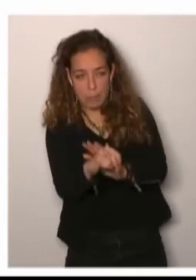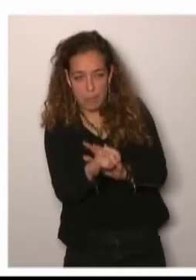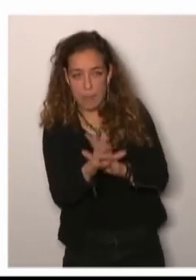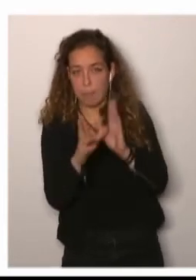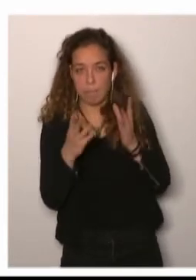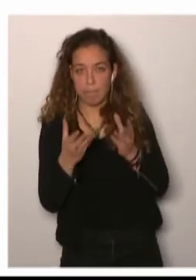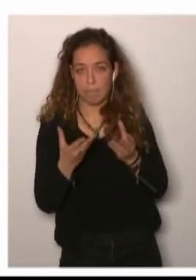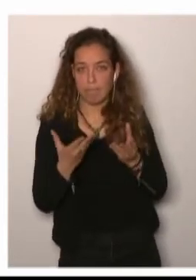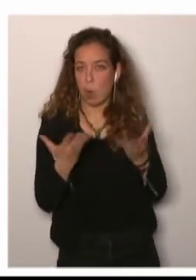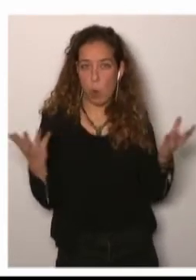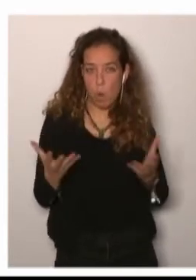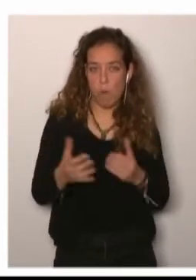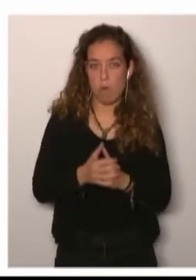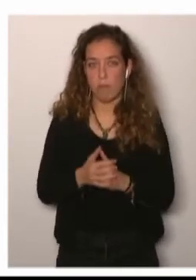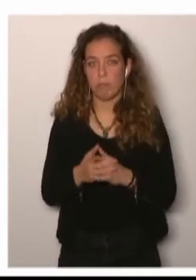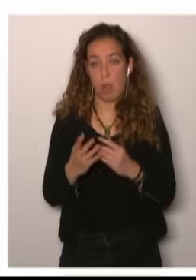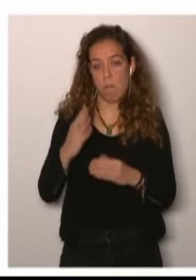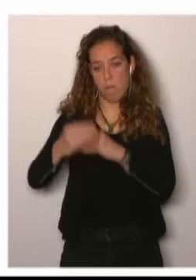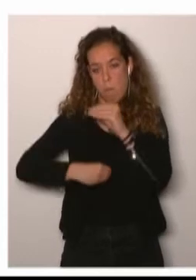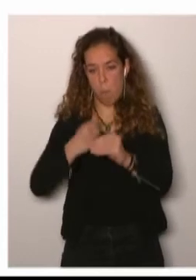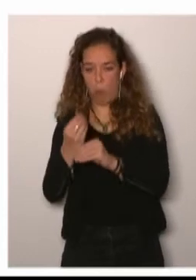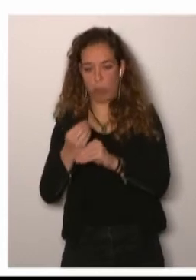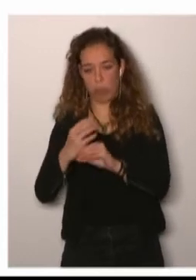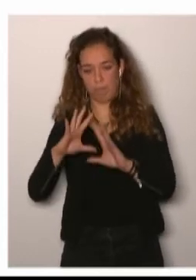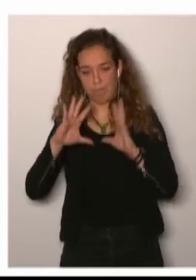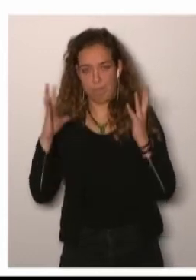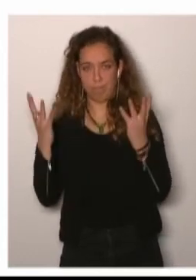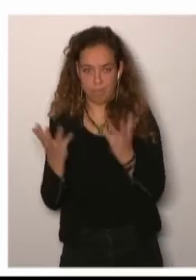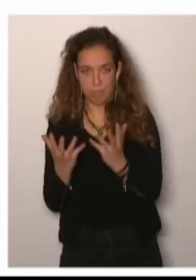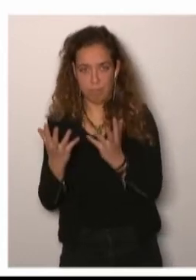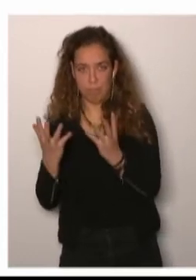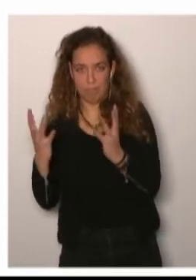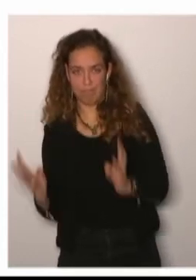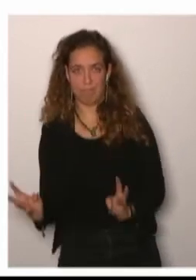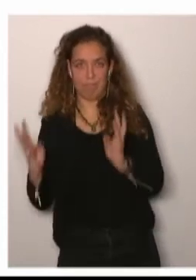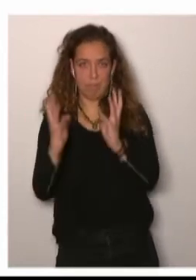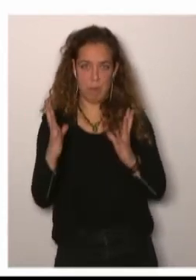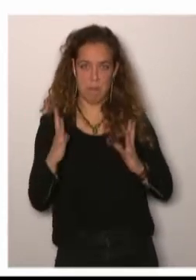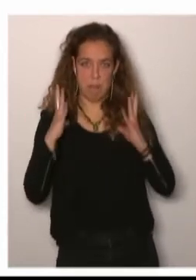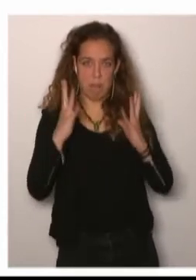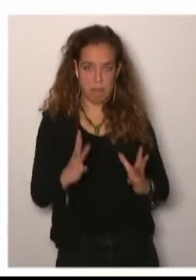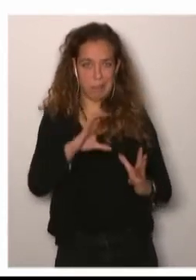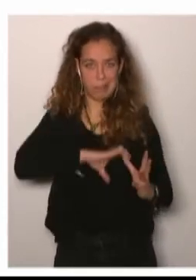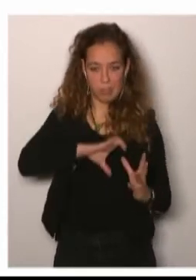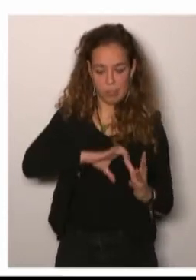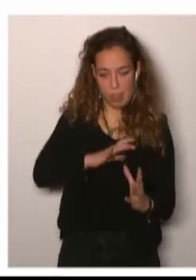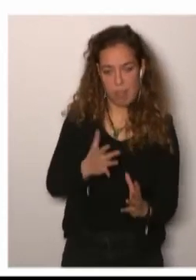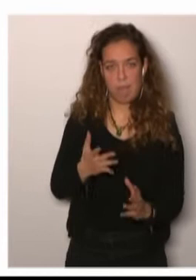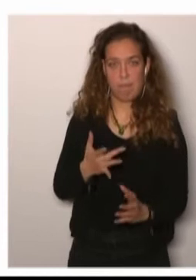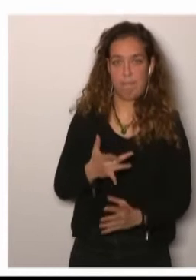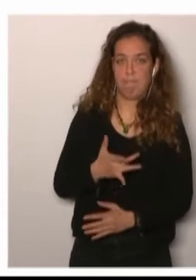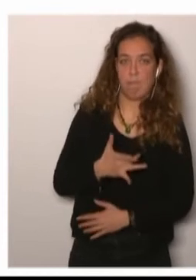global participation in respective clinical trials for these patients, and also an important sort of step